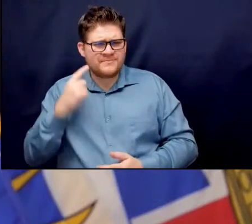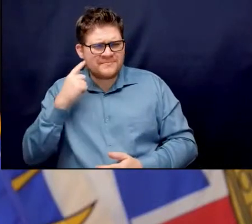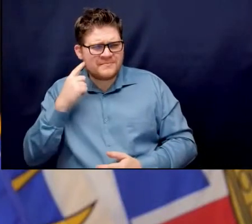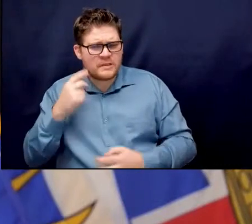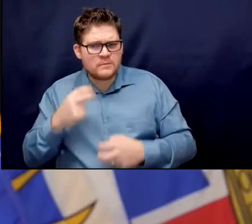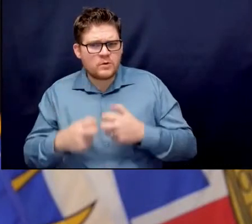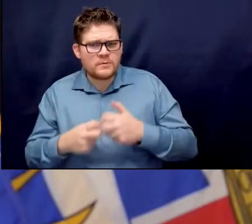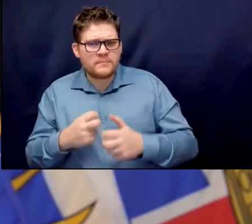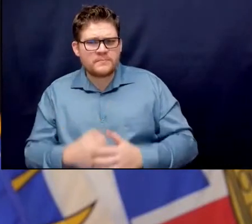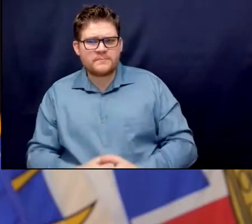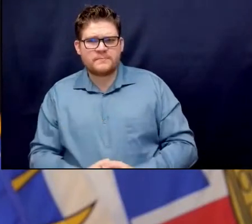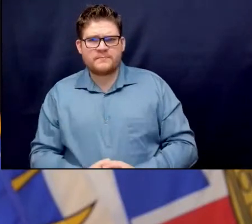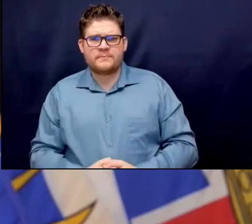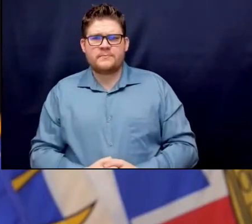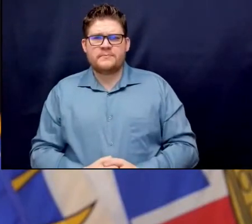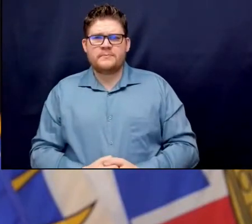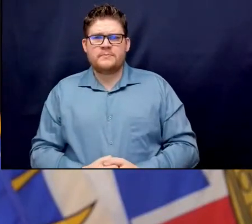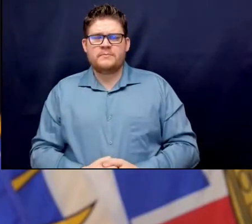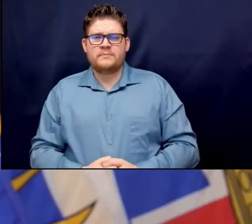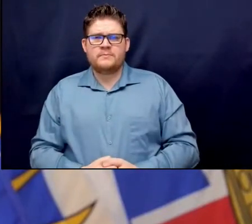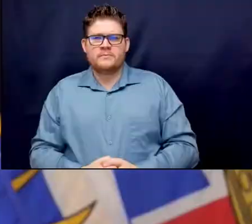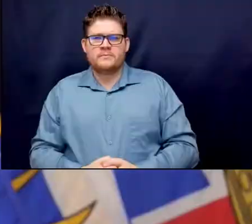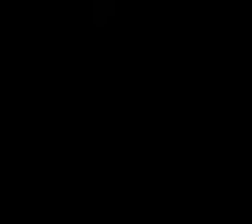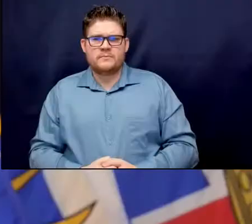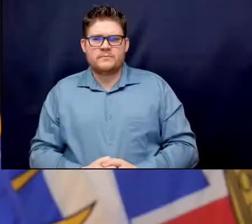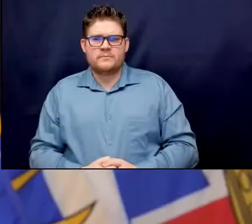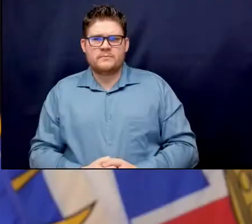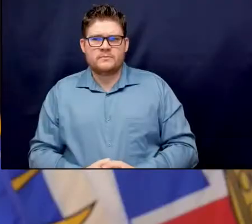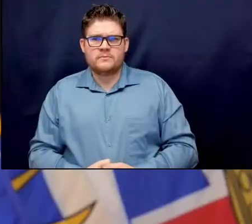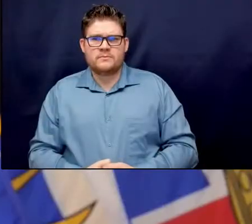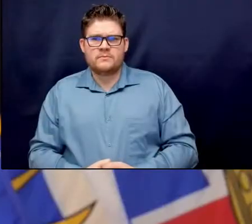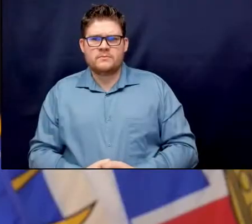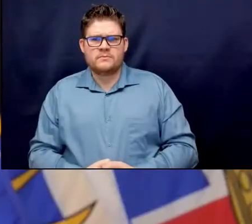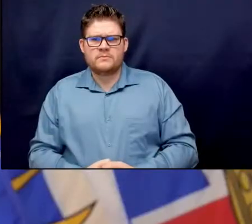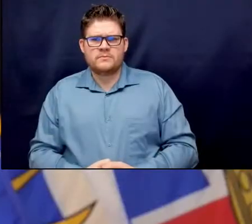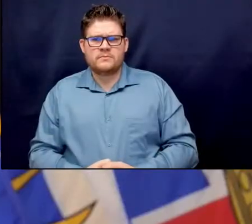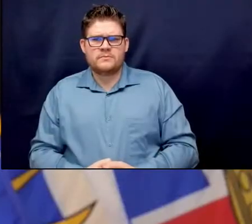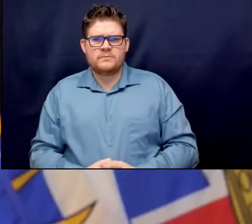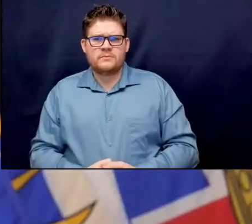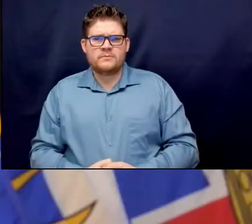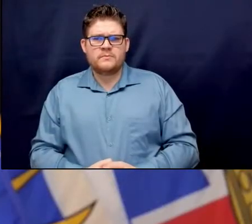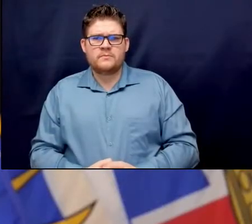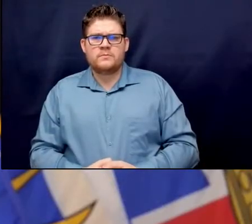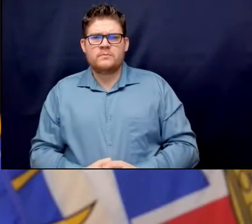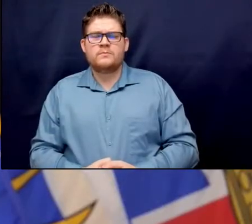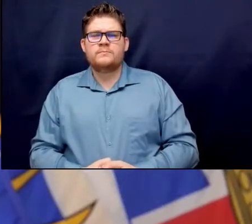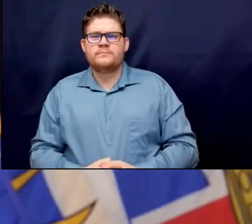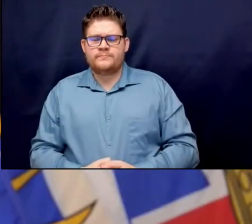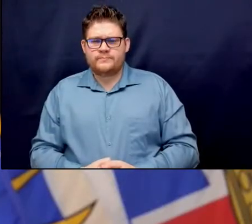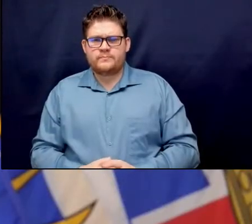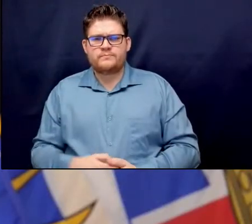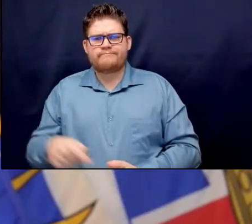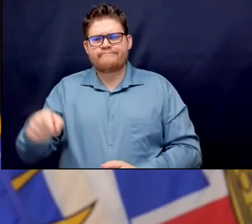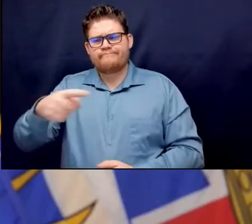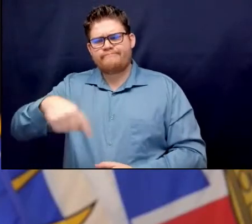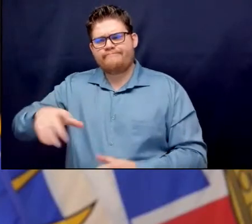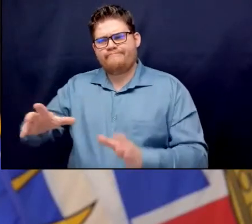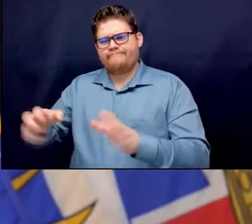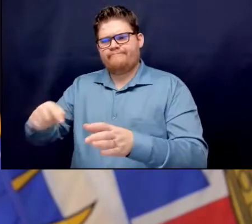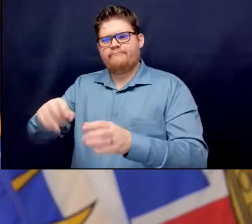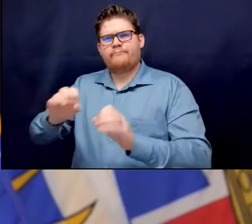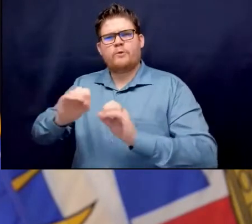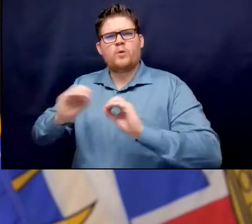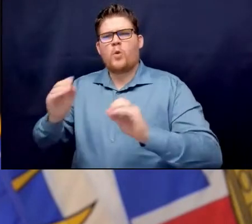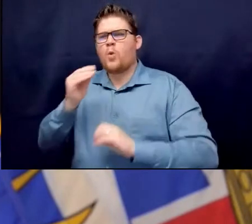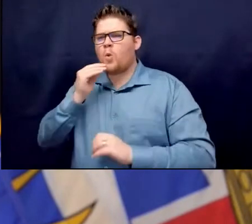especially important that we track them because they tend to move up? So they are both at a higher